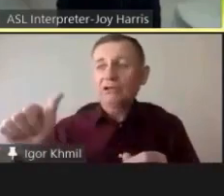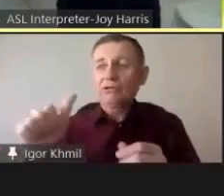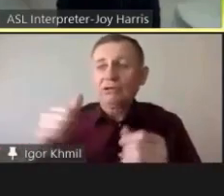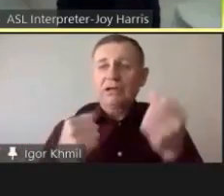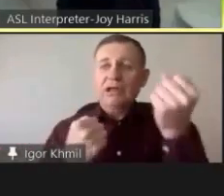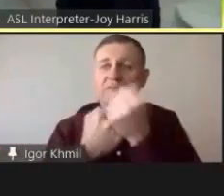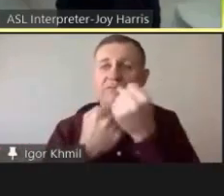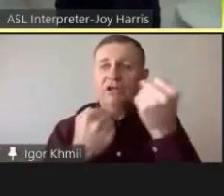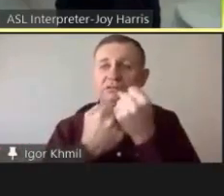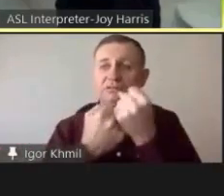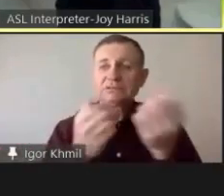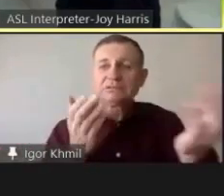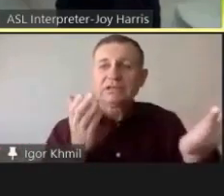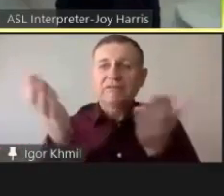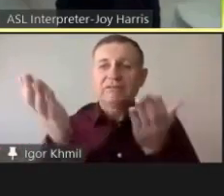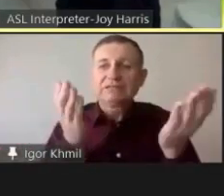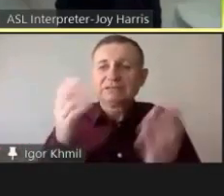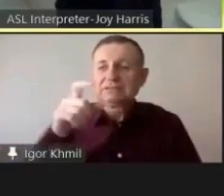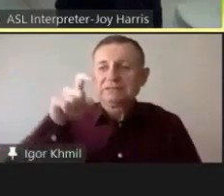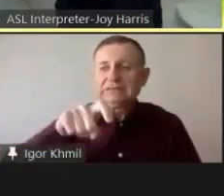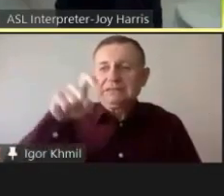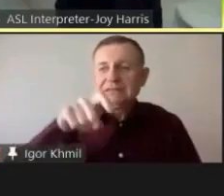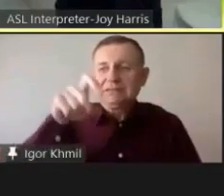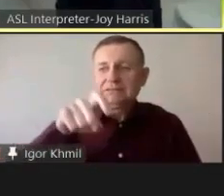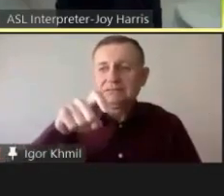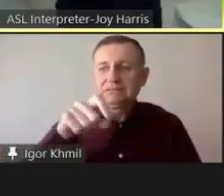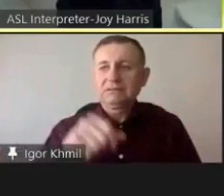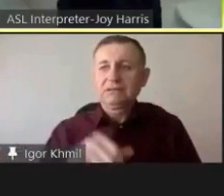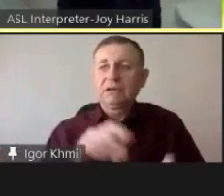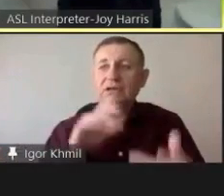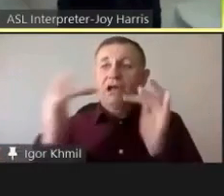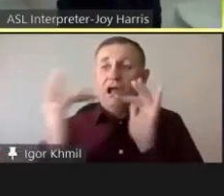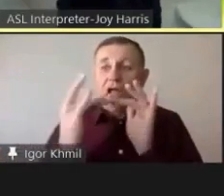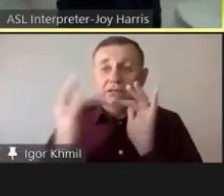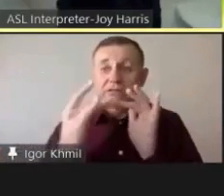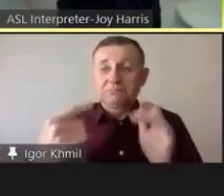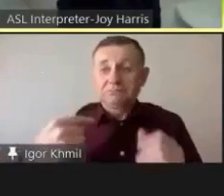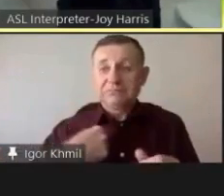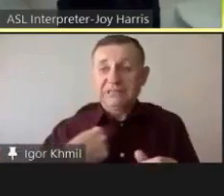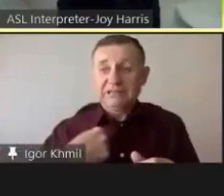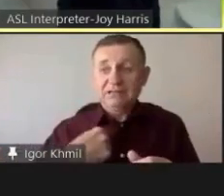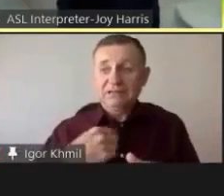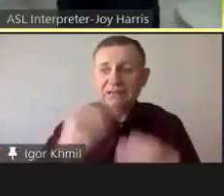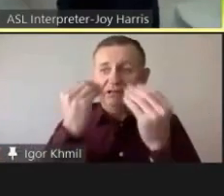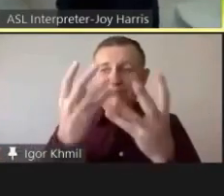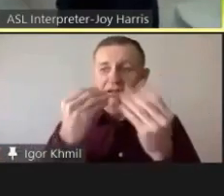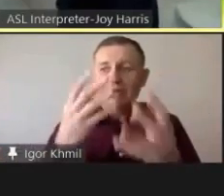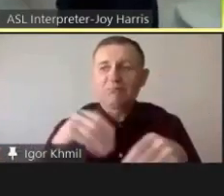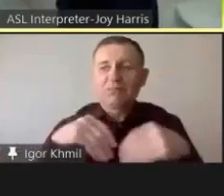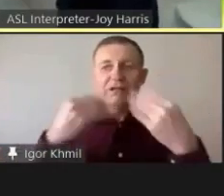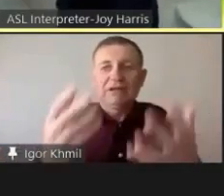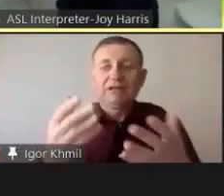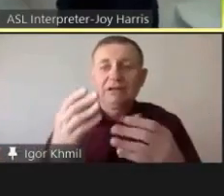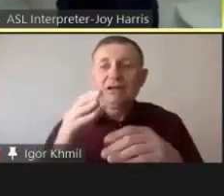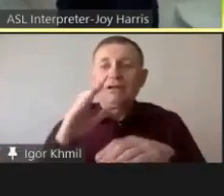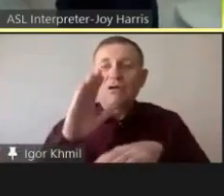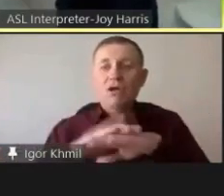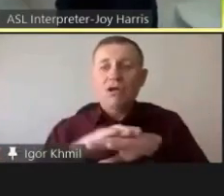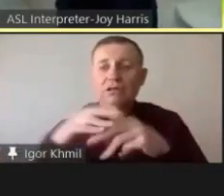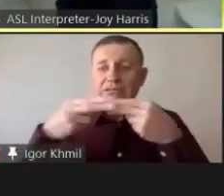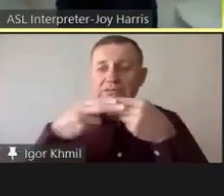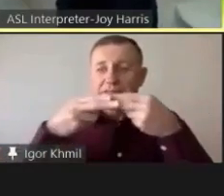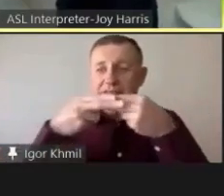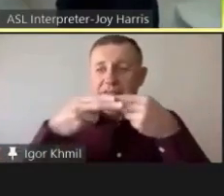Please contact us for any advocacy needs you may have. You can contact me at